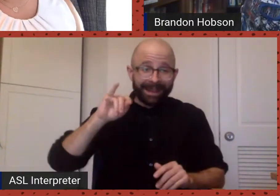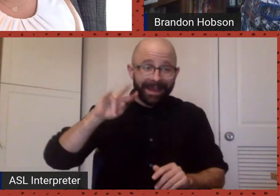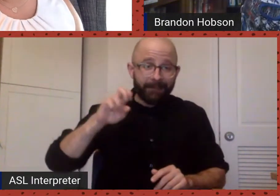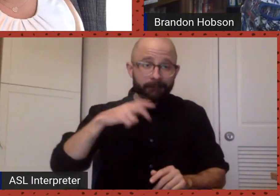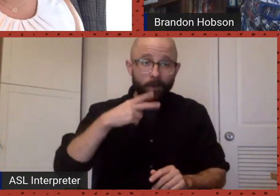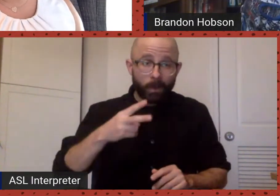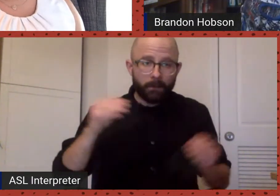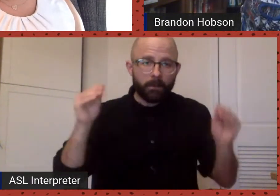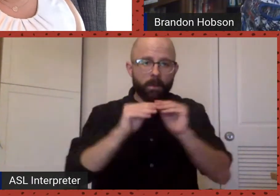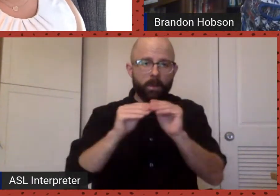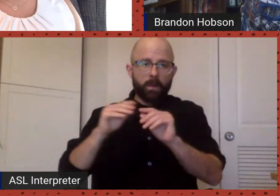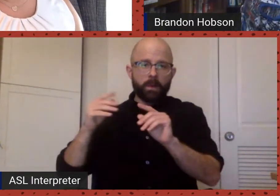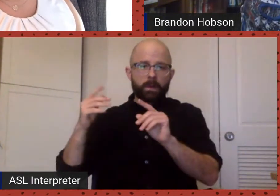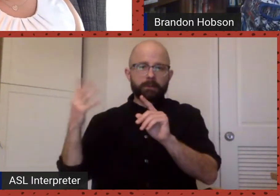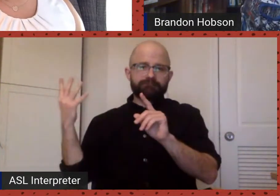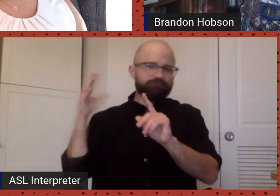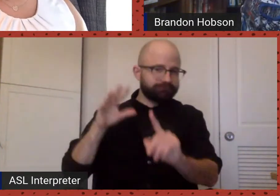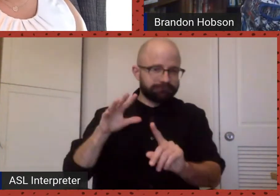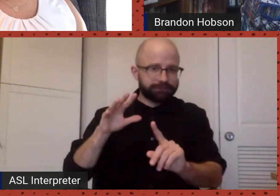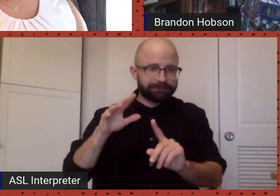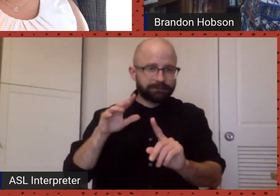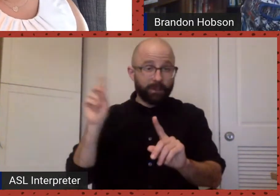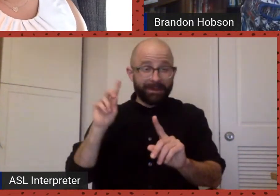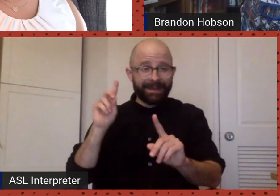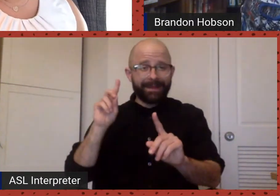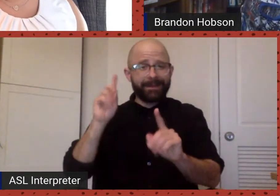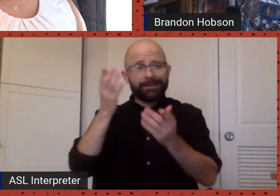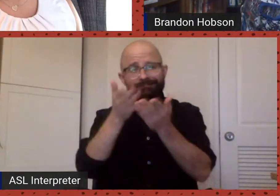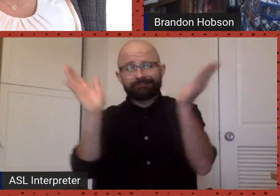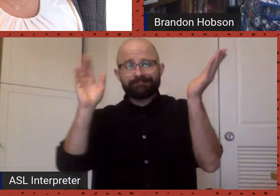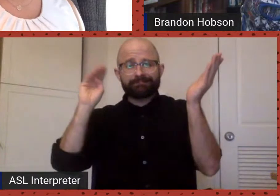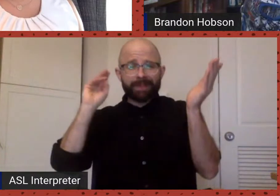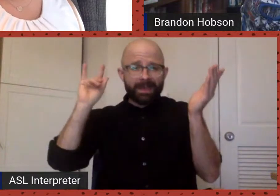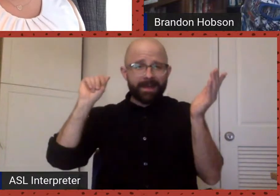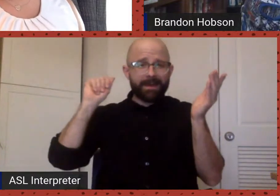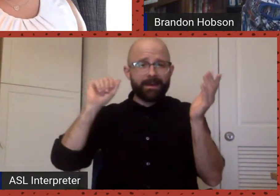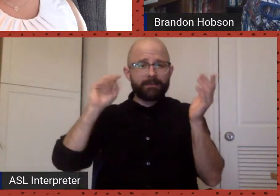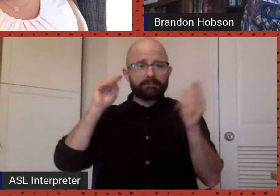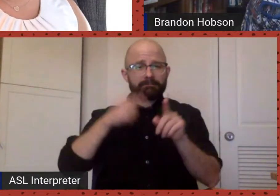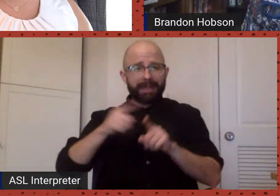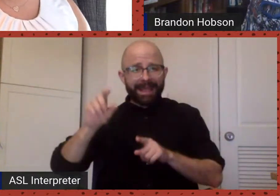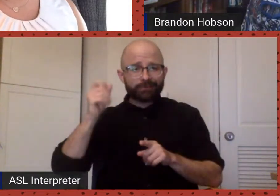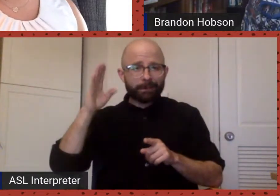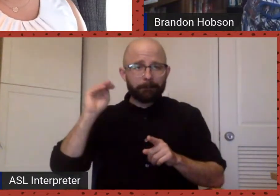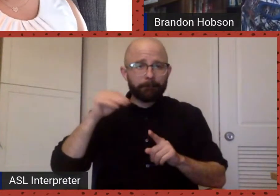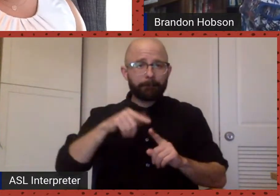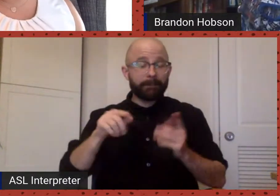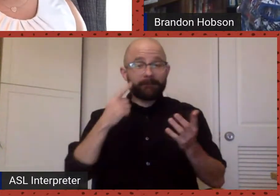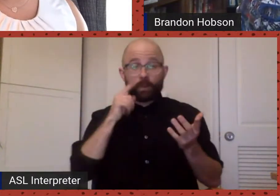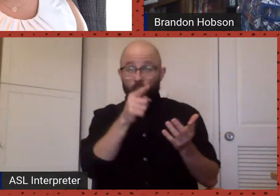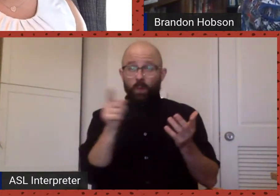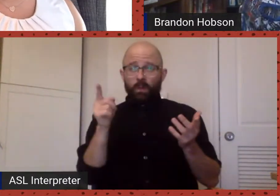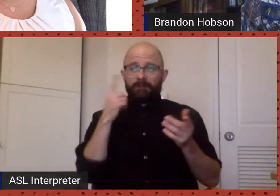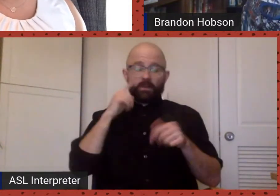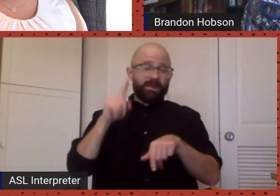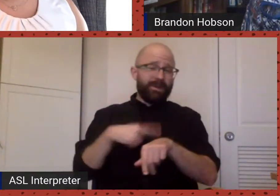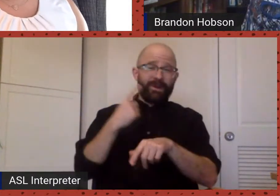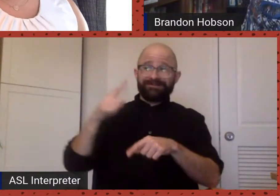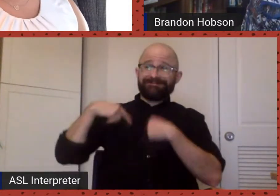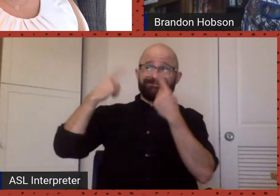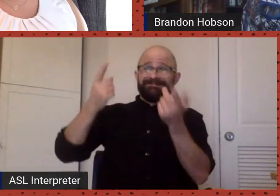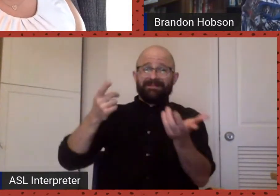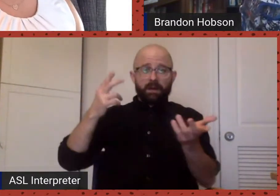in the mainstream. And I think it's really exciting because for far too long, as you said, forces like Hollywood